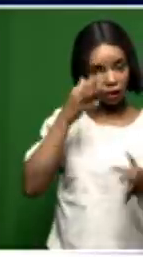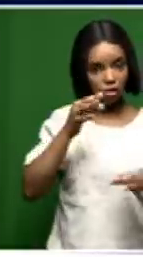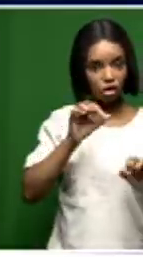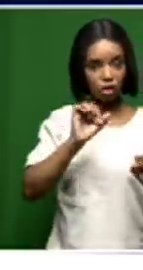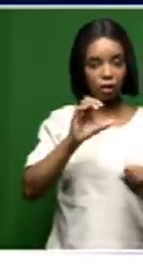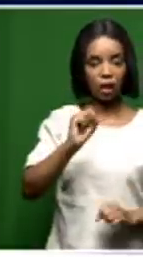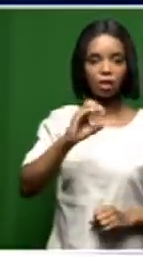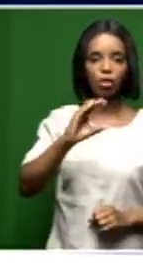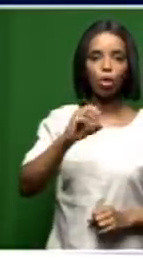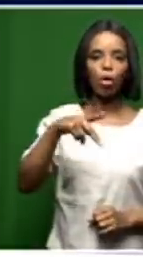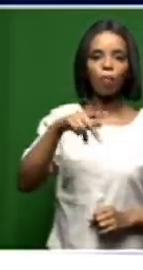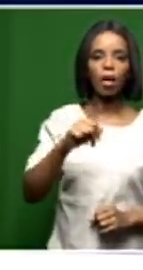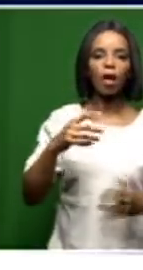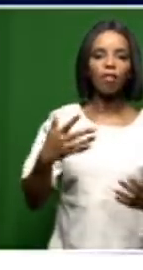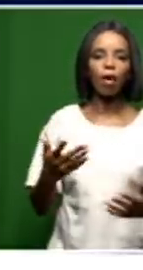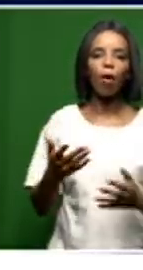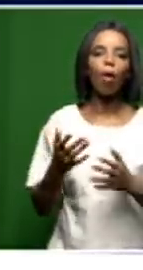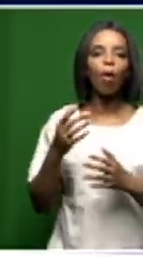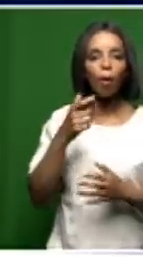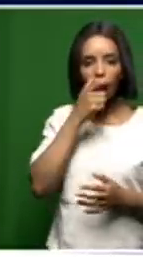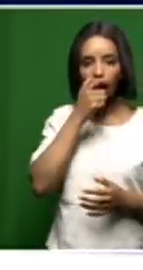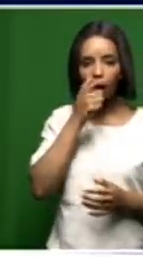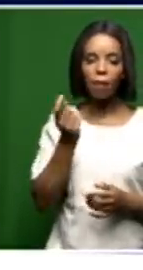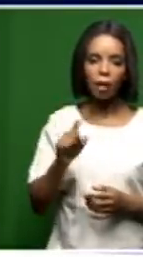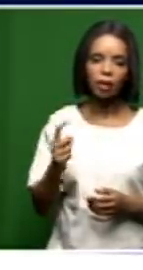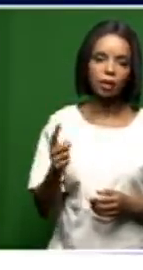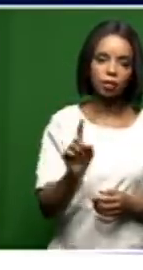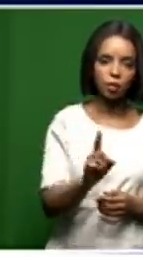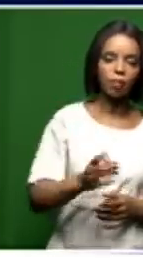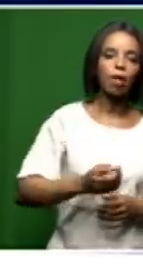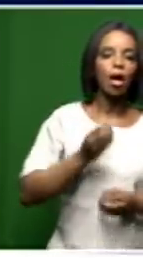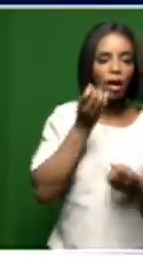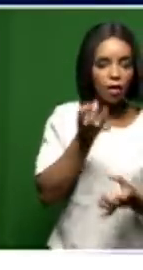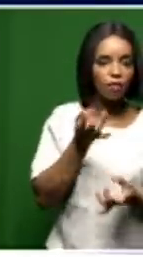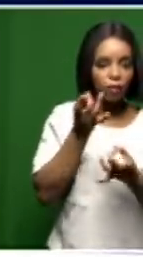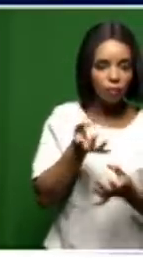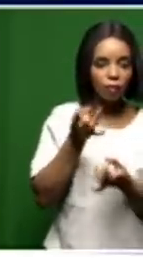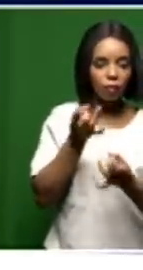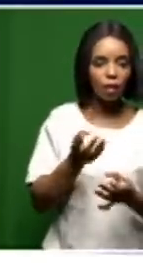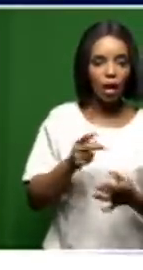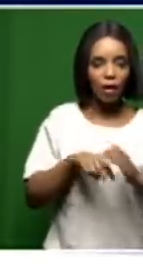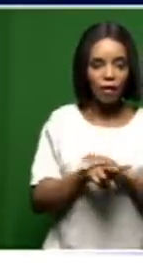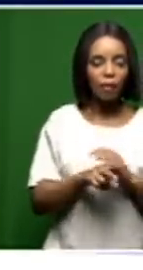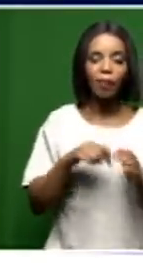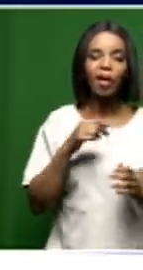President Ramaphosa to come and provide information with regard to that leaked audio that he's been associated with.